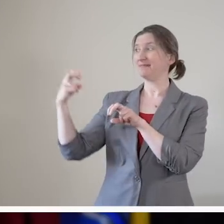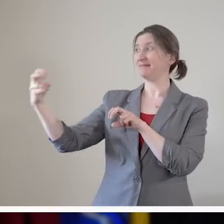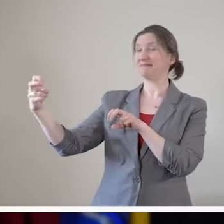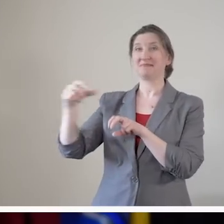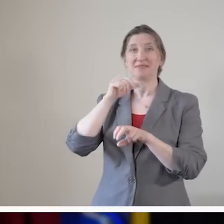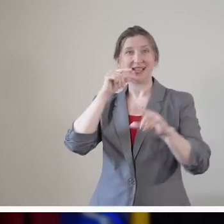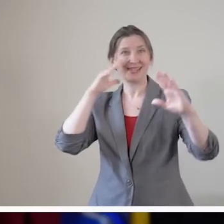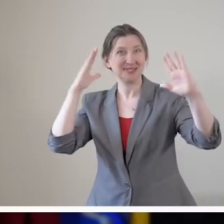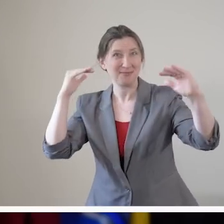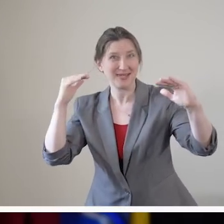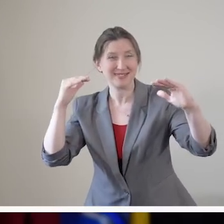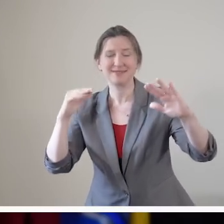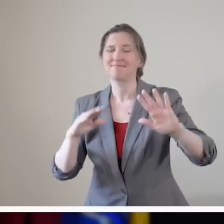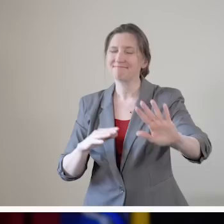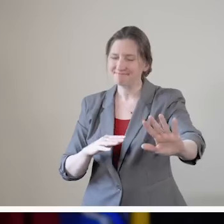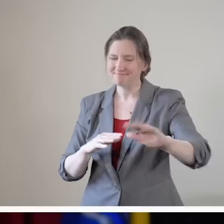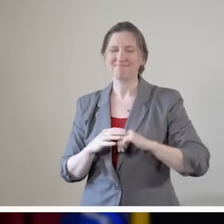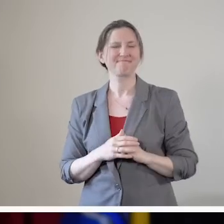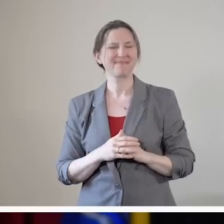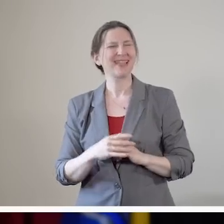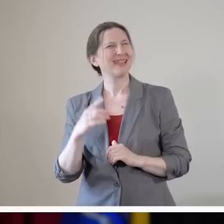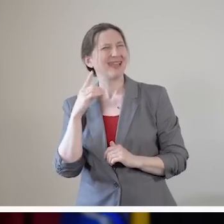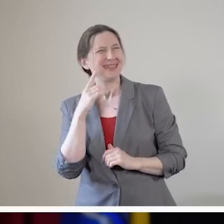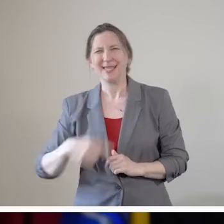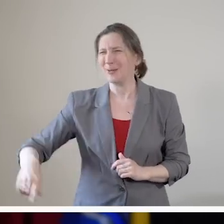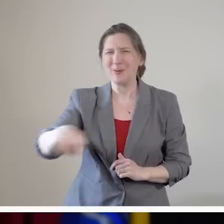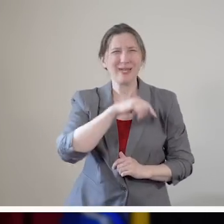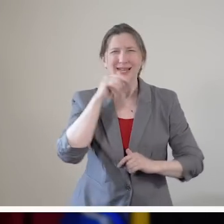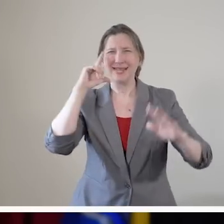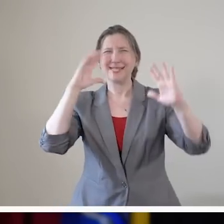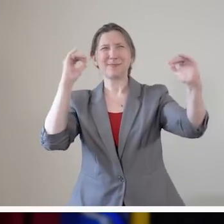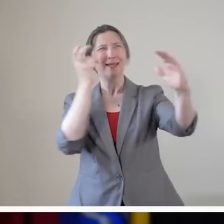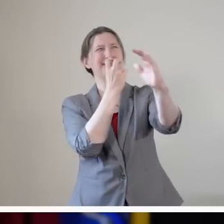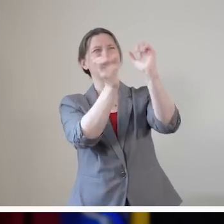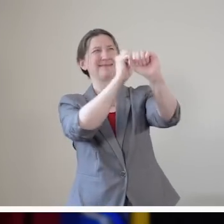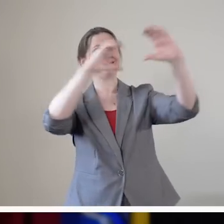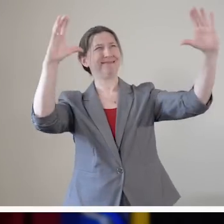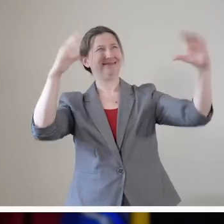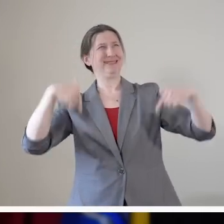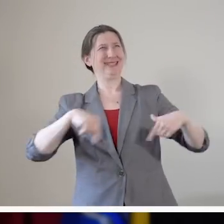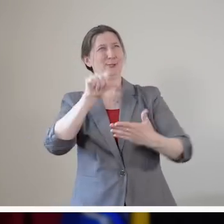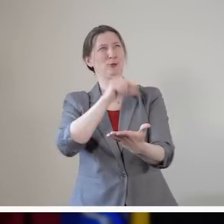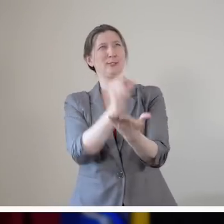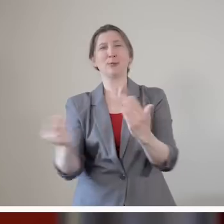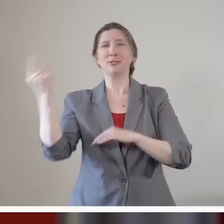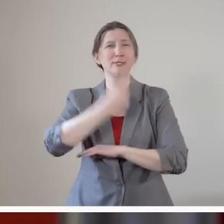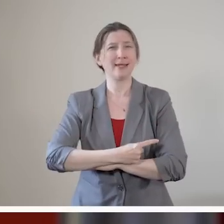day. At the risk of sounding cliche, I do not think this is where any of us expected to be.